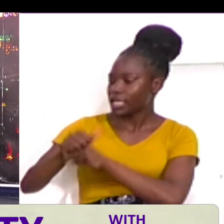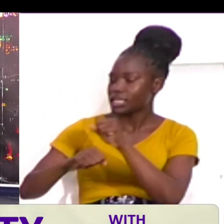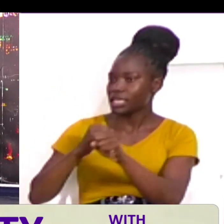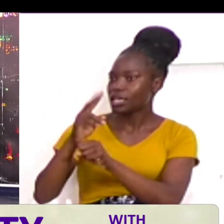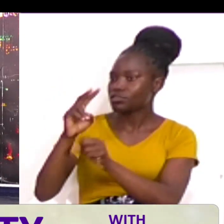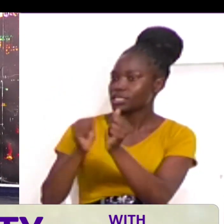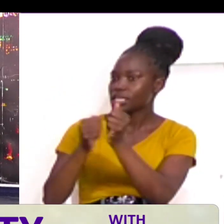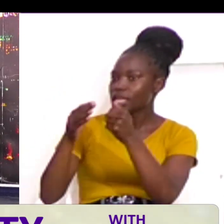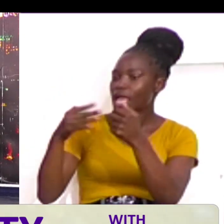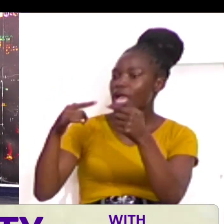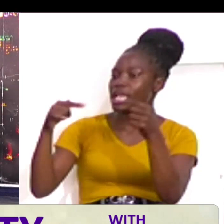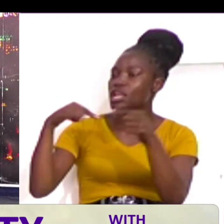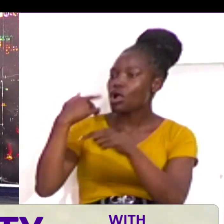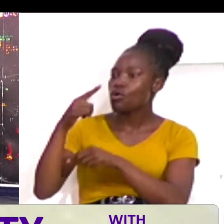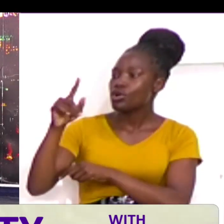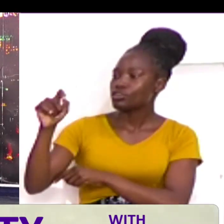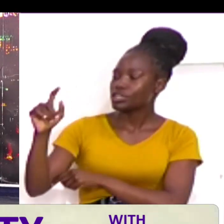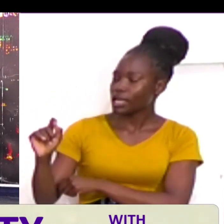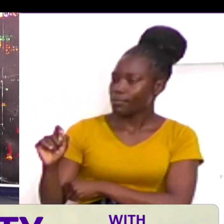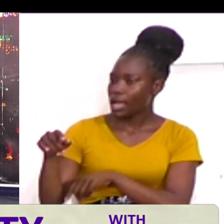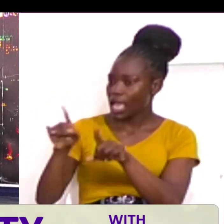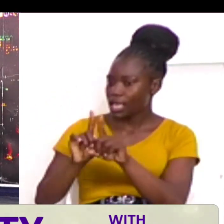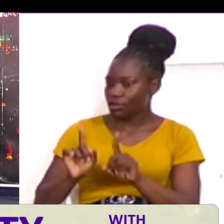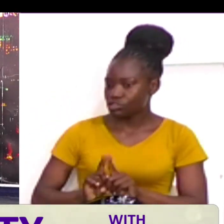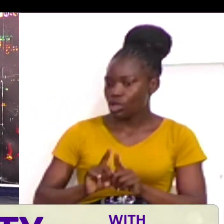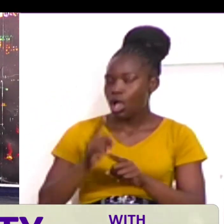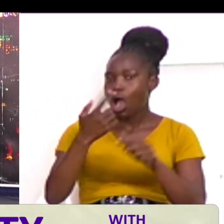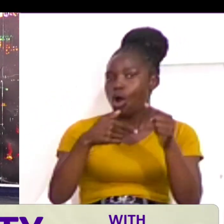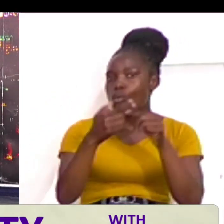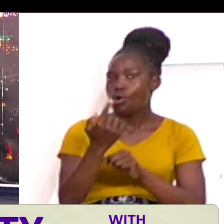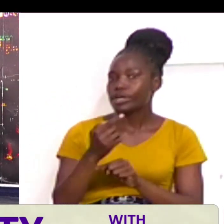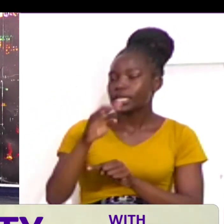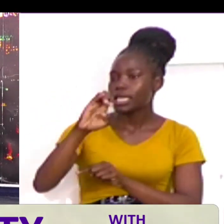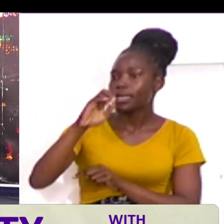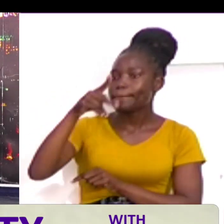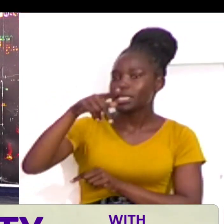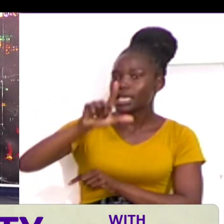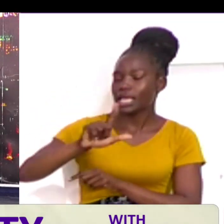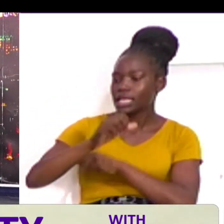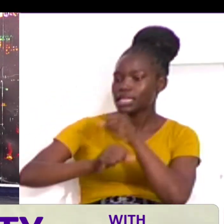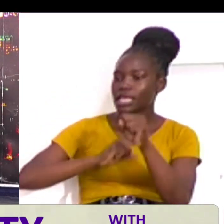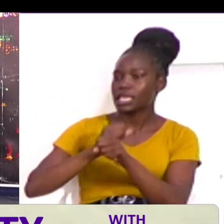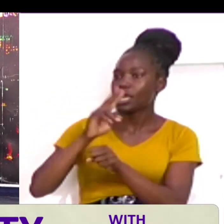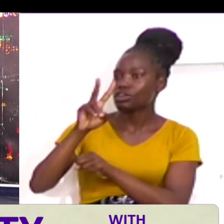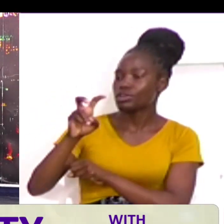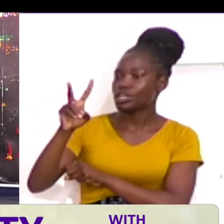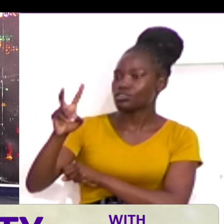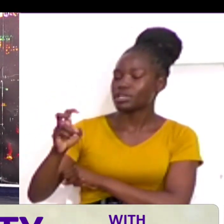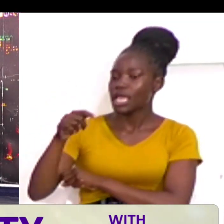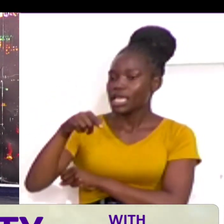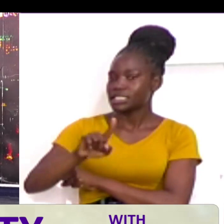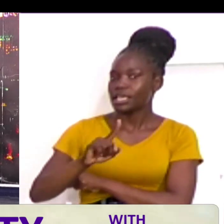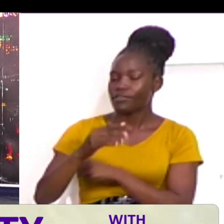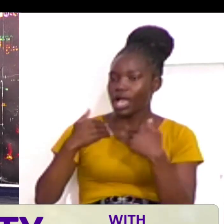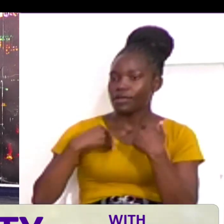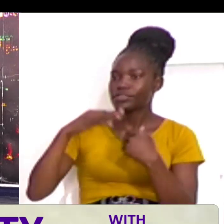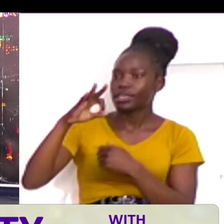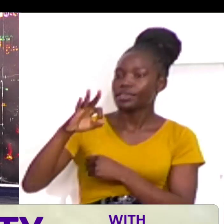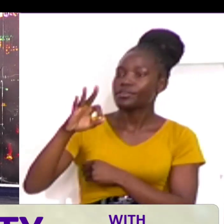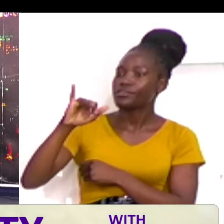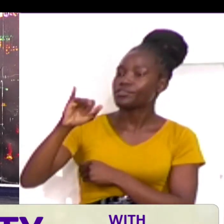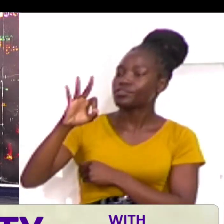2019 against Tottenham Hotspurs. Then also he also won the EPL in the year 2020. He has the FIFA